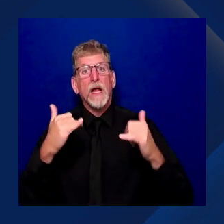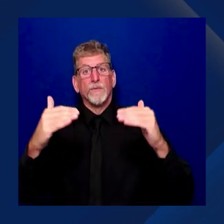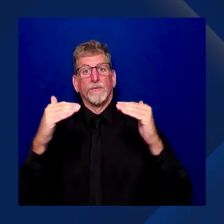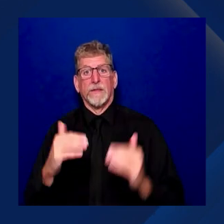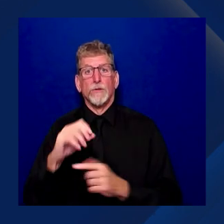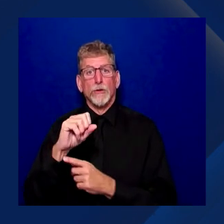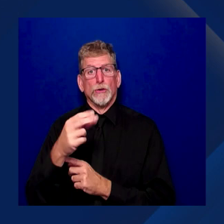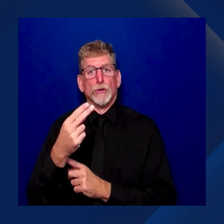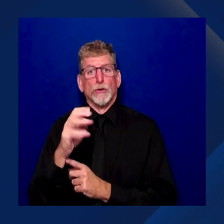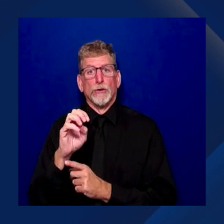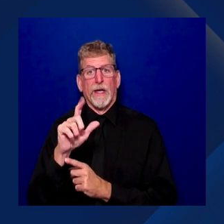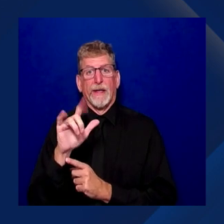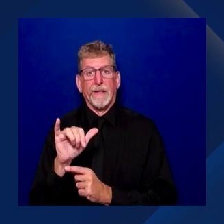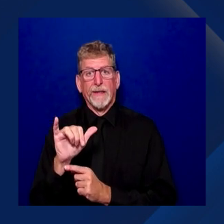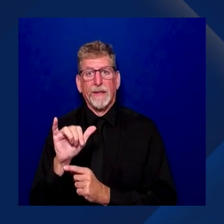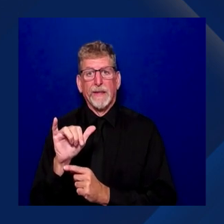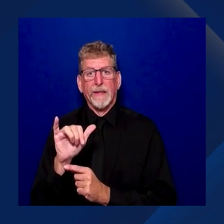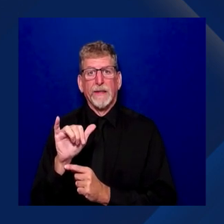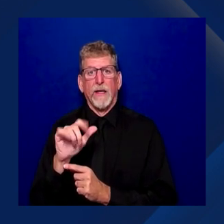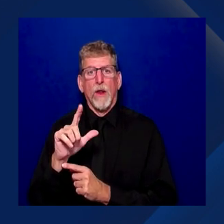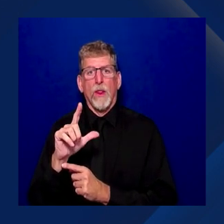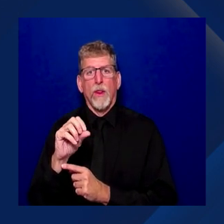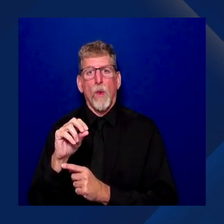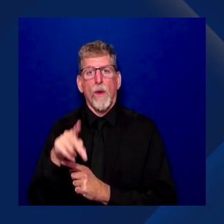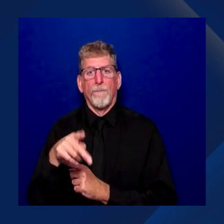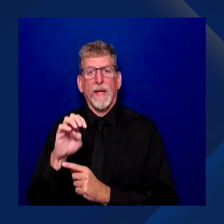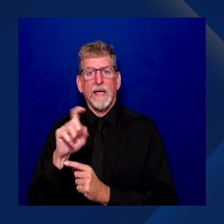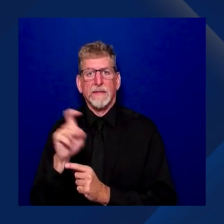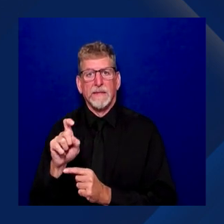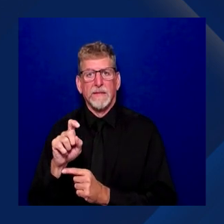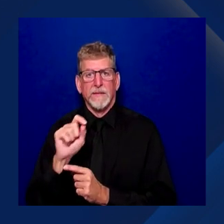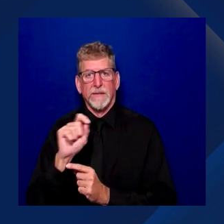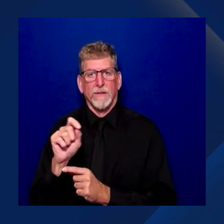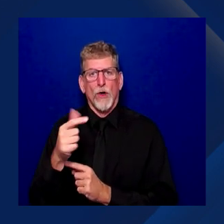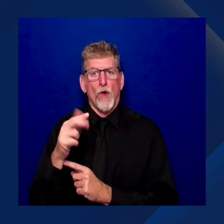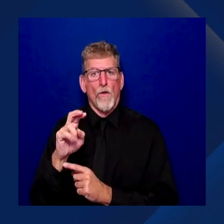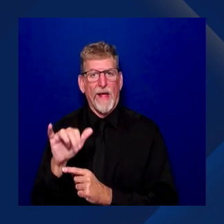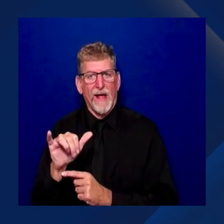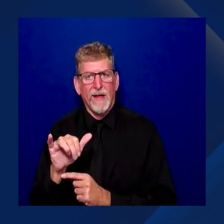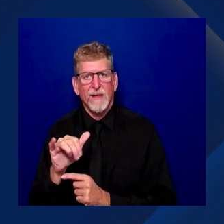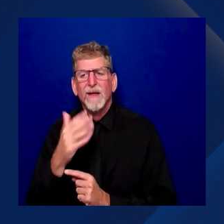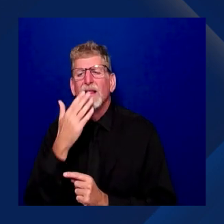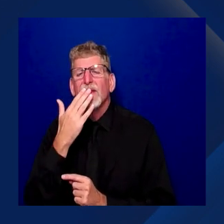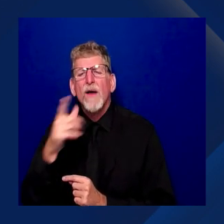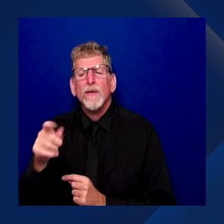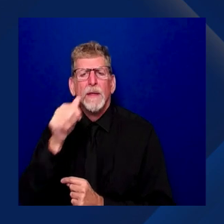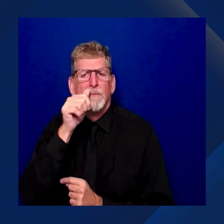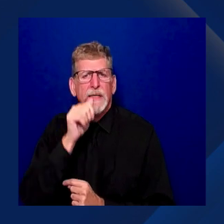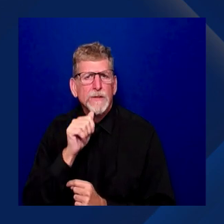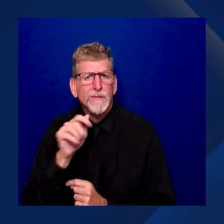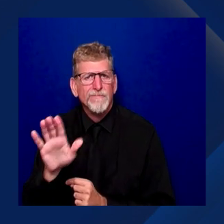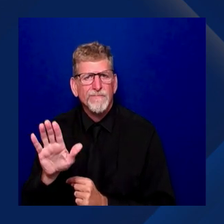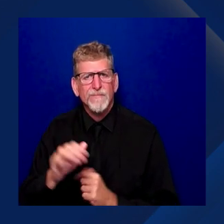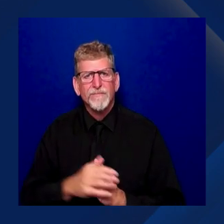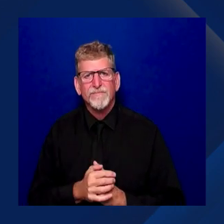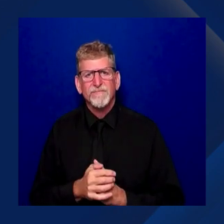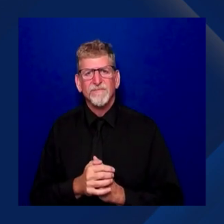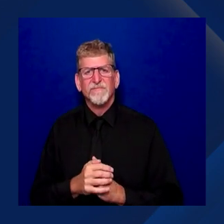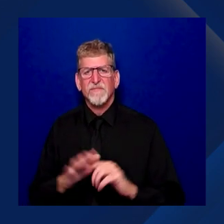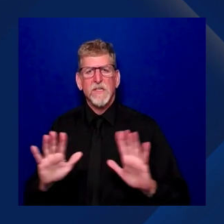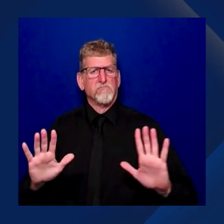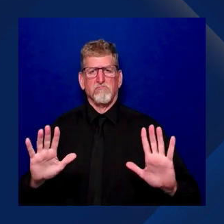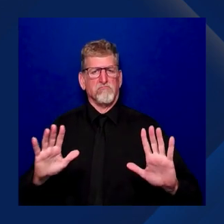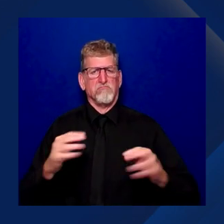thank you for being very patient, Shelley. Oh, no problem. Thank you so much. So my name is Shelley Lopez-Gray, and